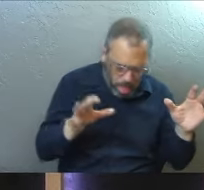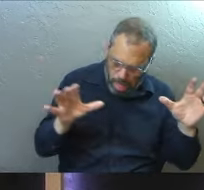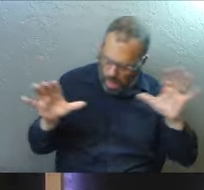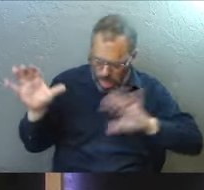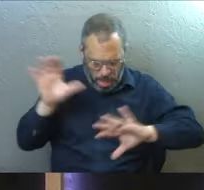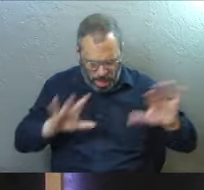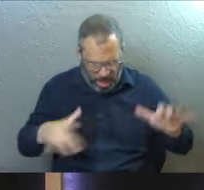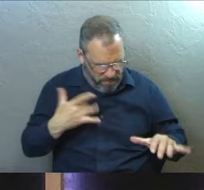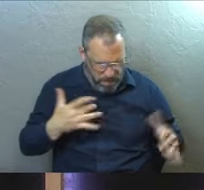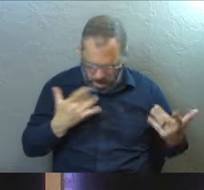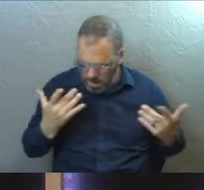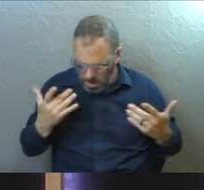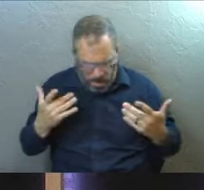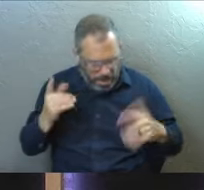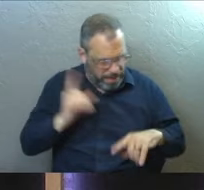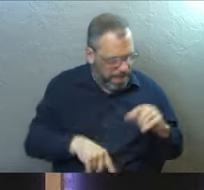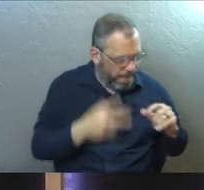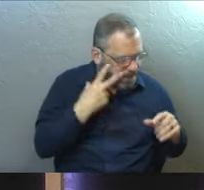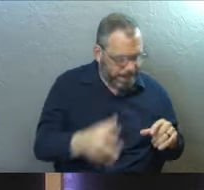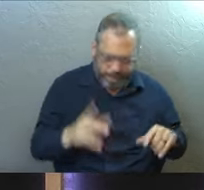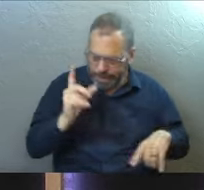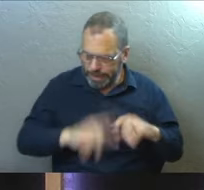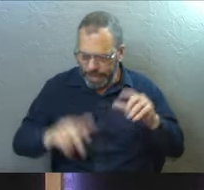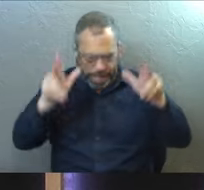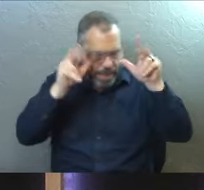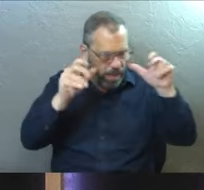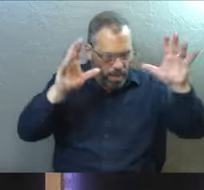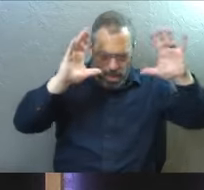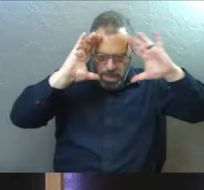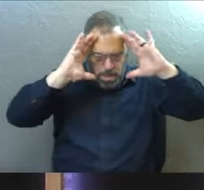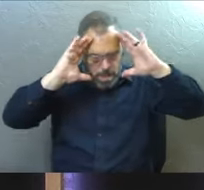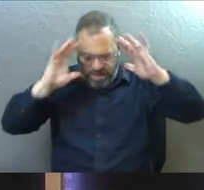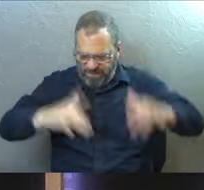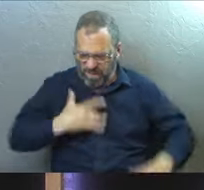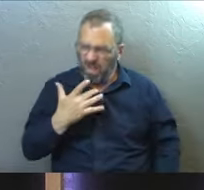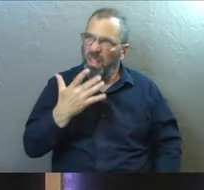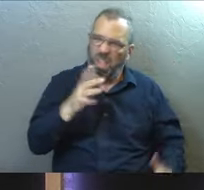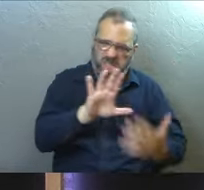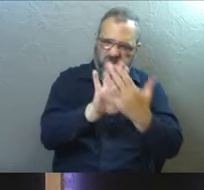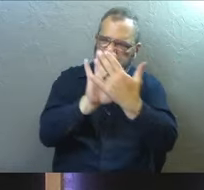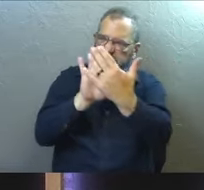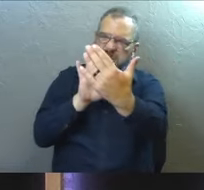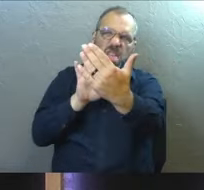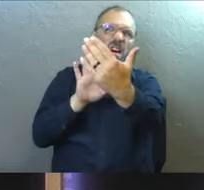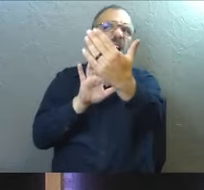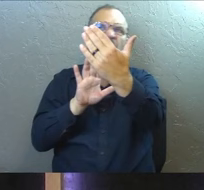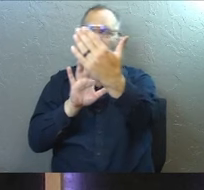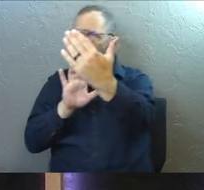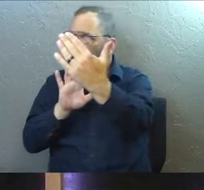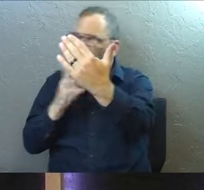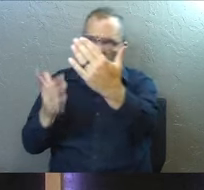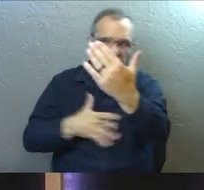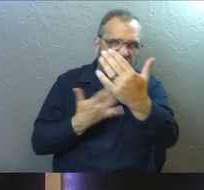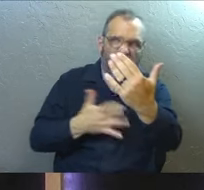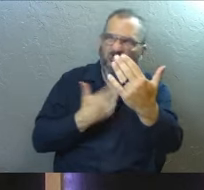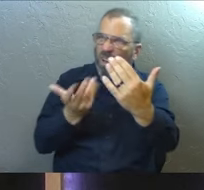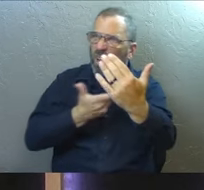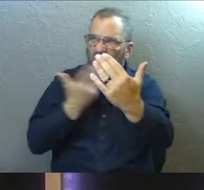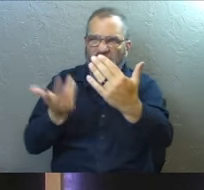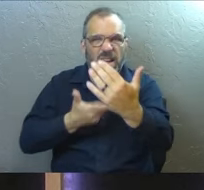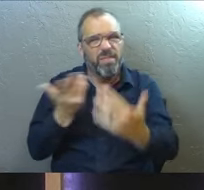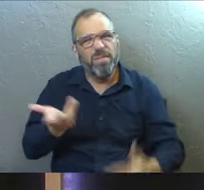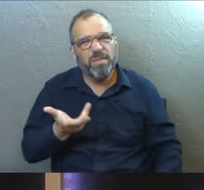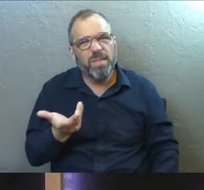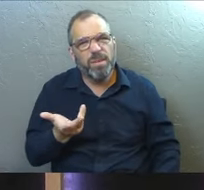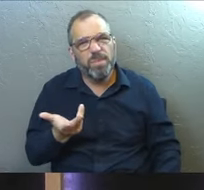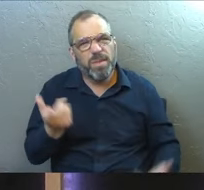like, man, I feel like I just can't see it. I can't hear it. I don't feel close and I'm struggling in that relationship because there's so many